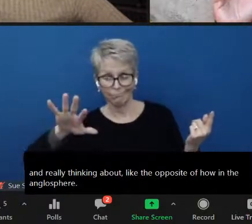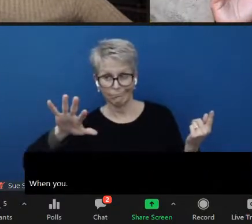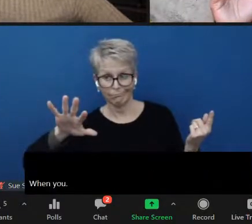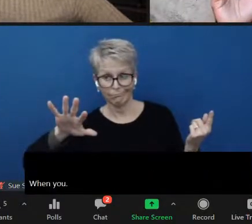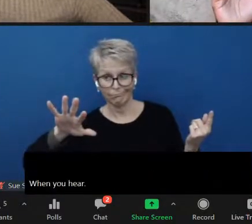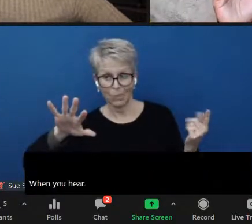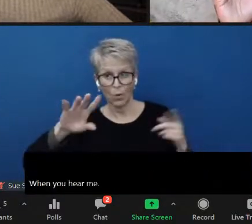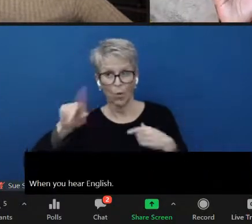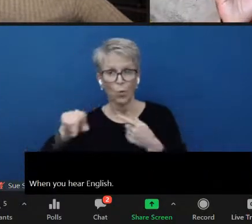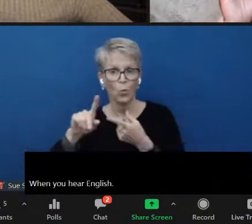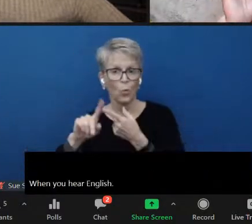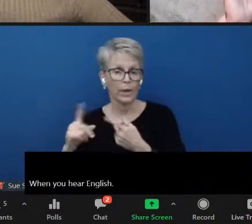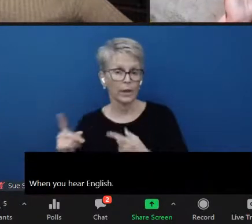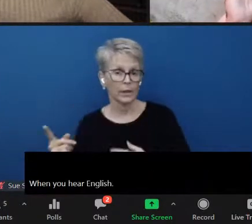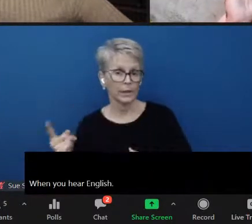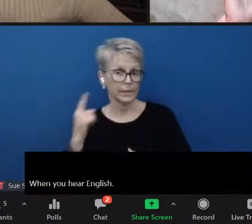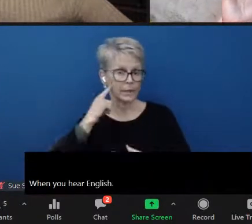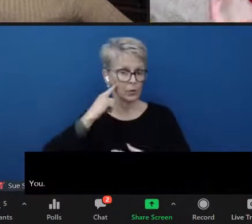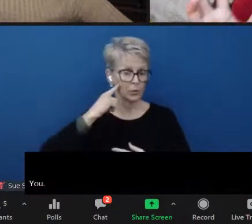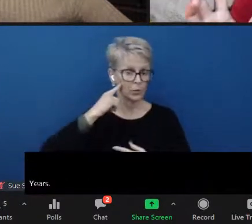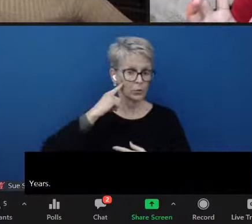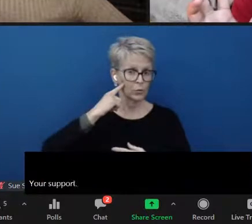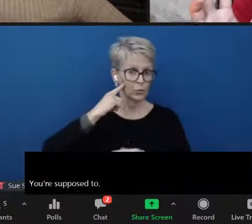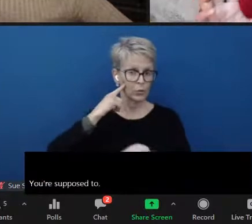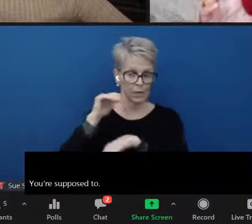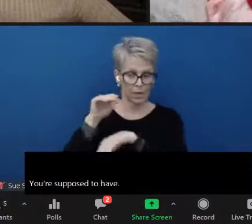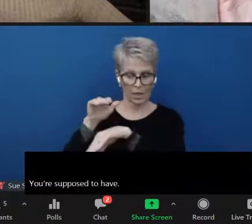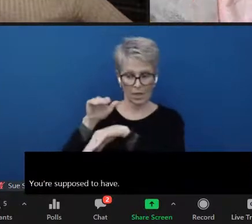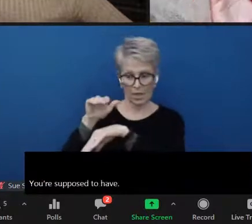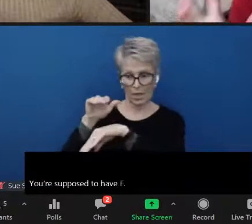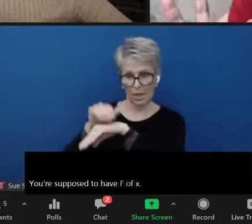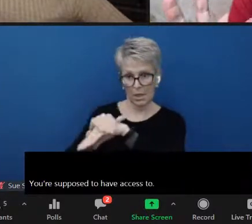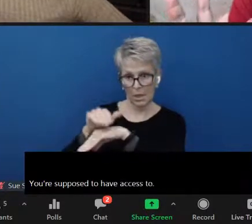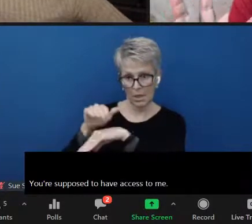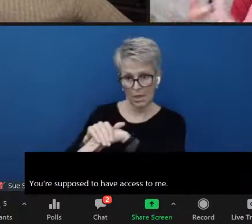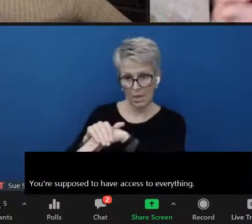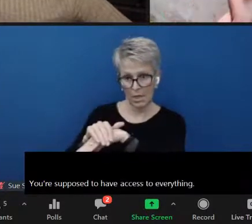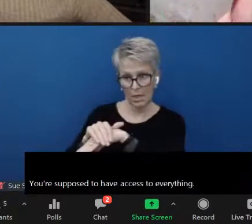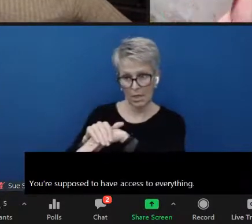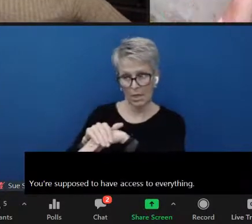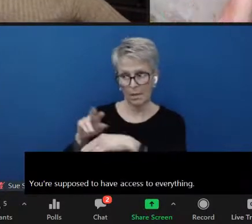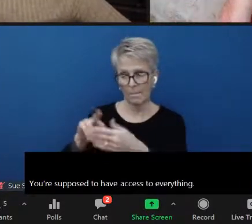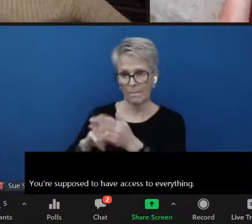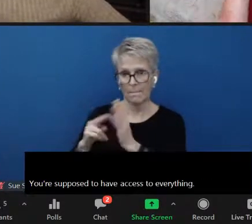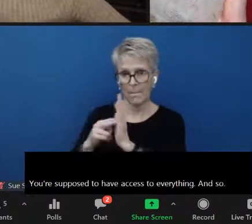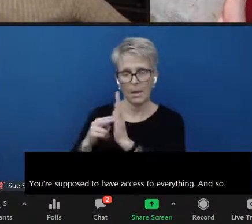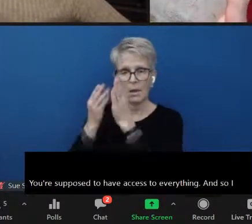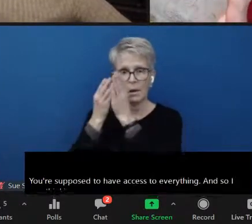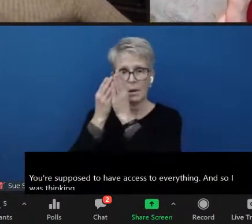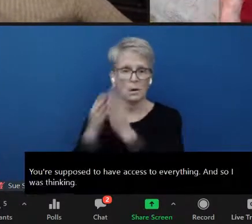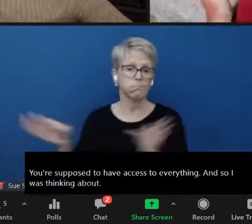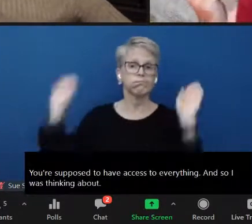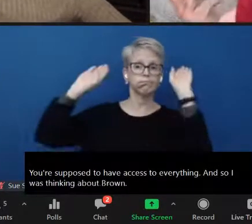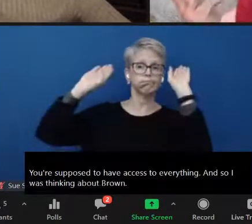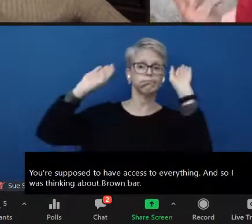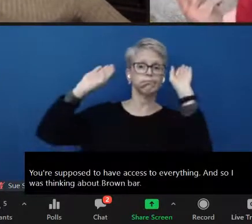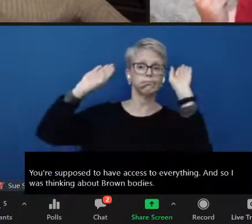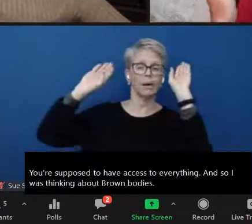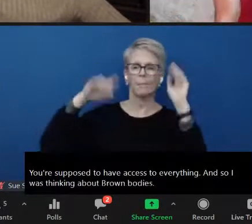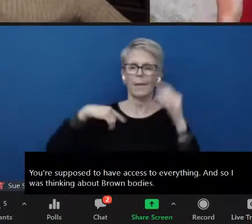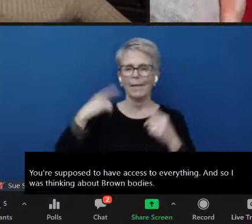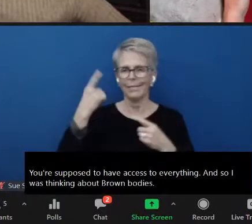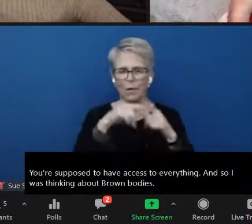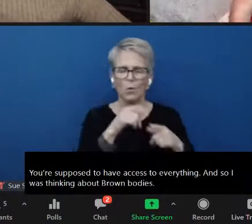when you hear English, you're supposed to have access to everything. And so I was thinking about brown